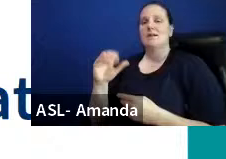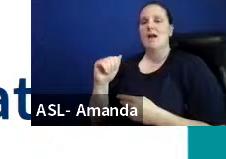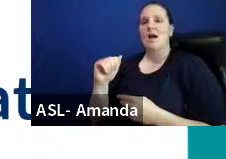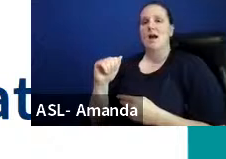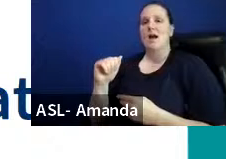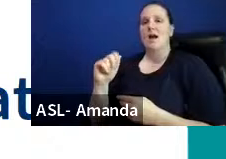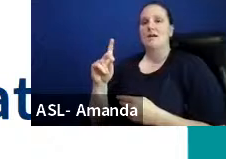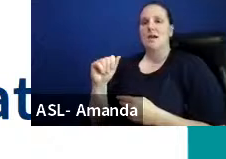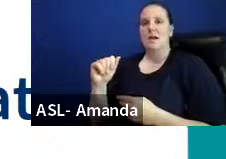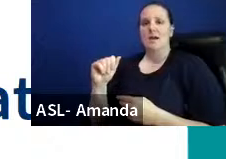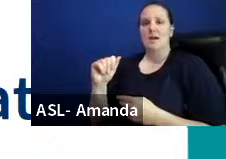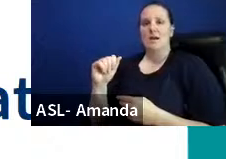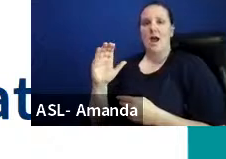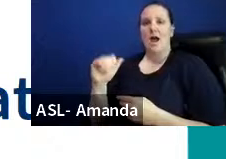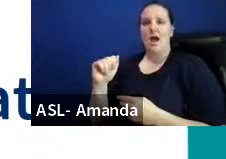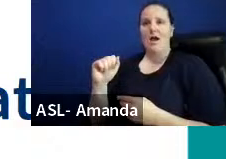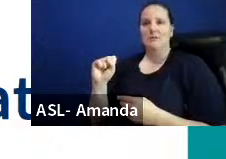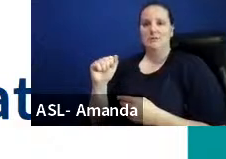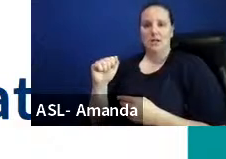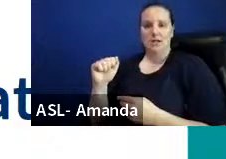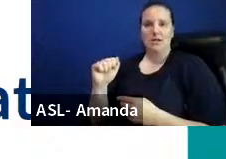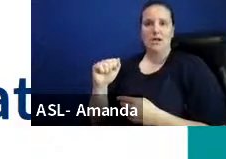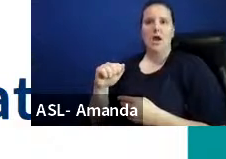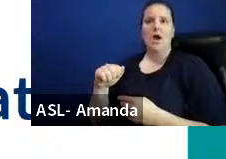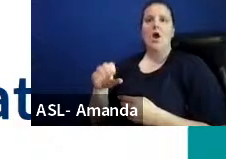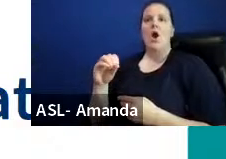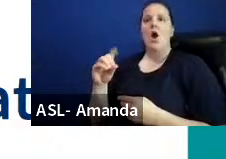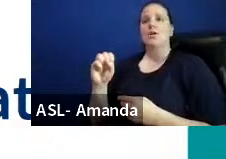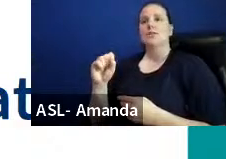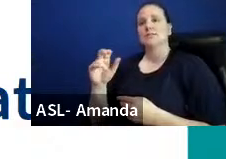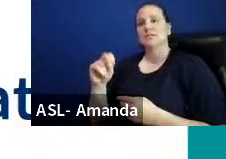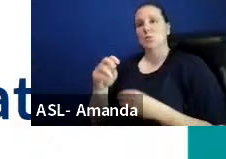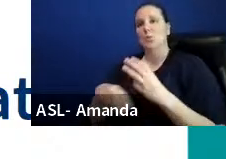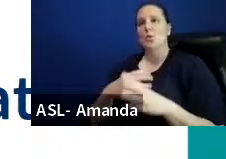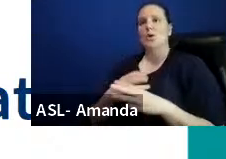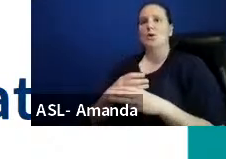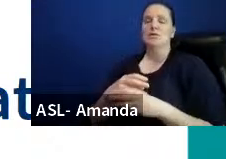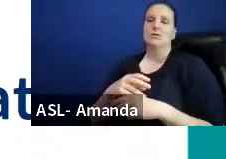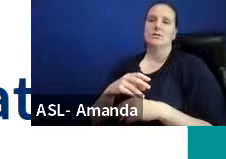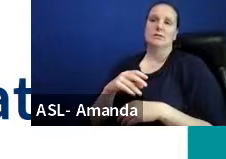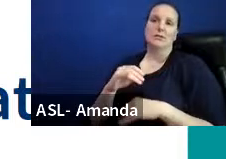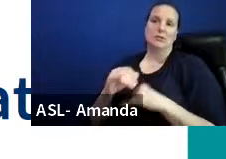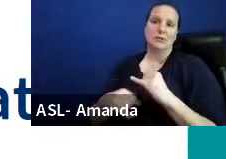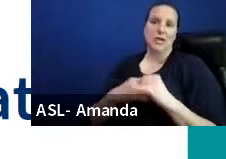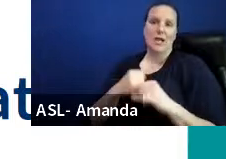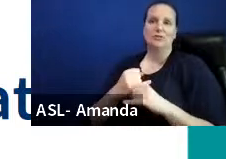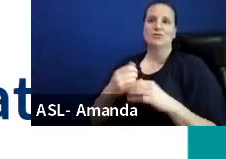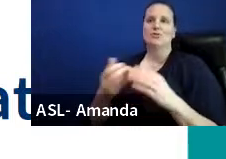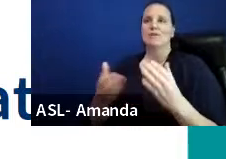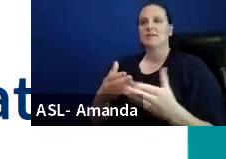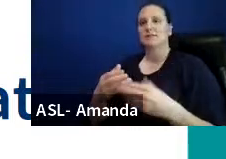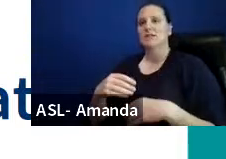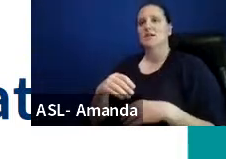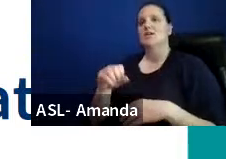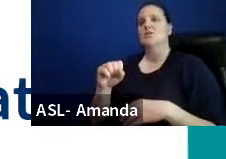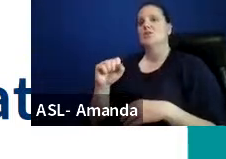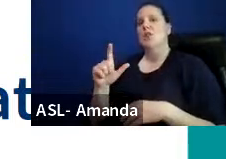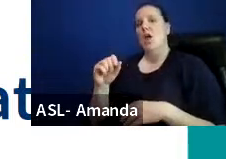Odyssey World, International Education Services, the Slavic Community Center of the Northwest,